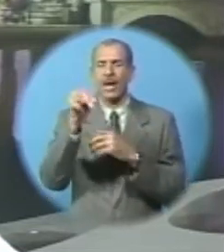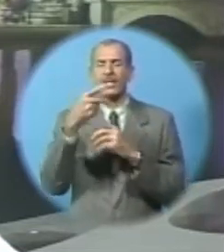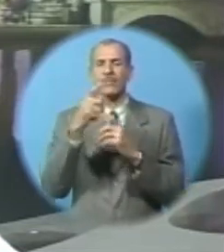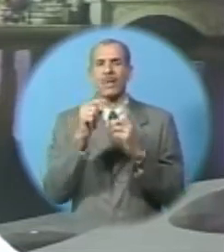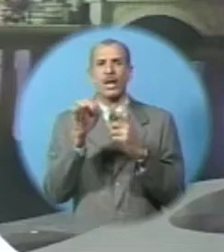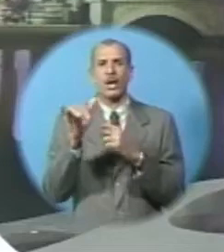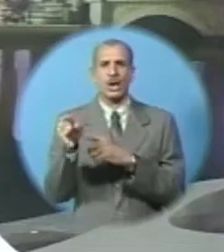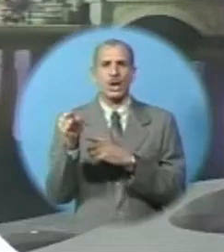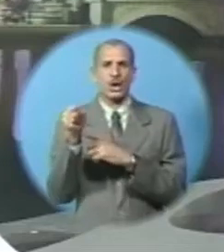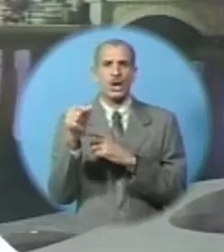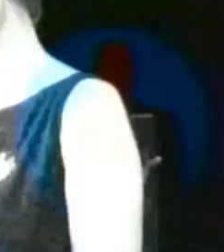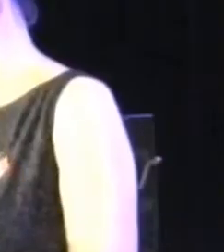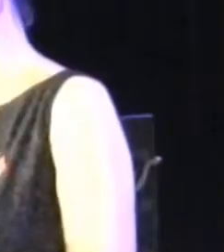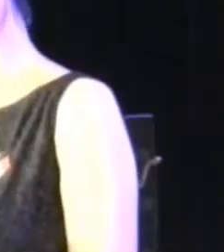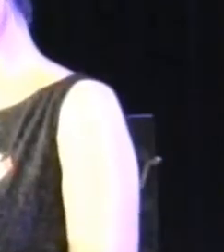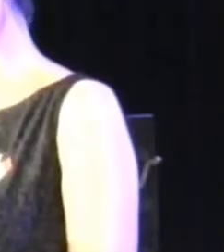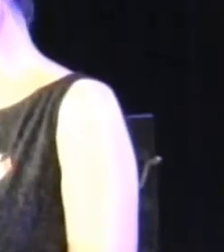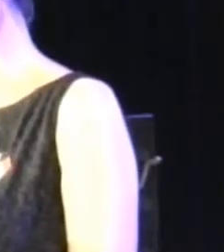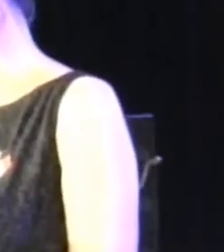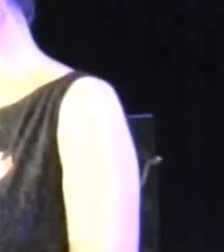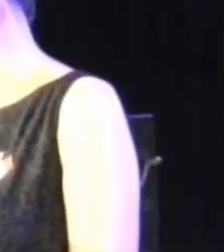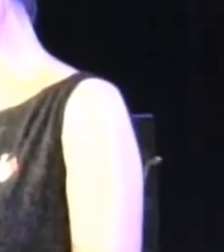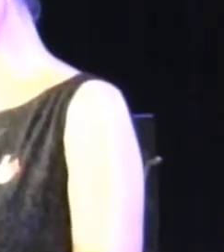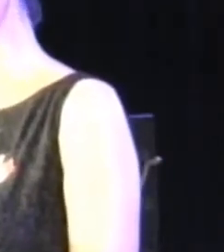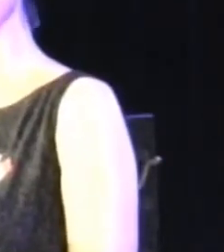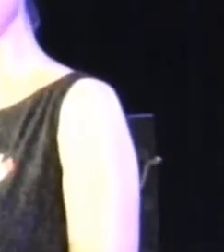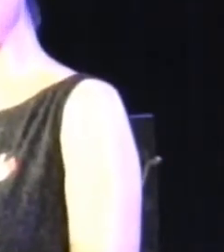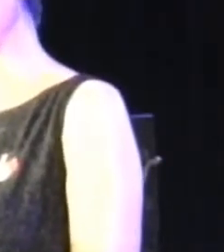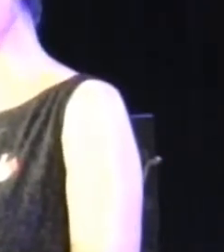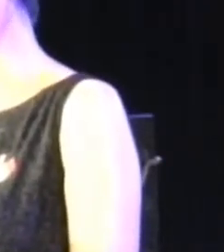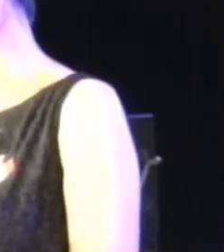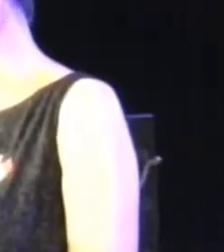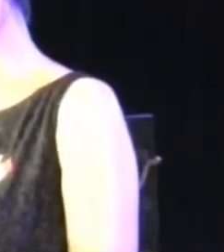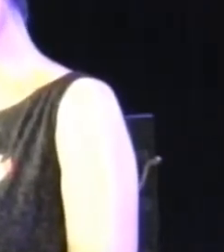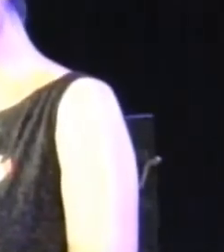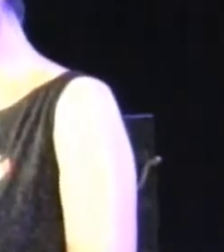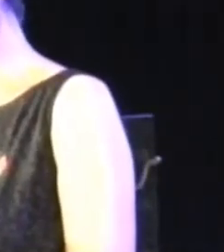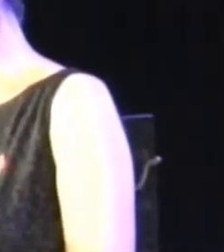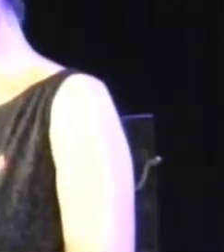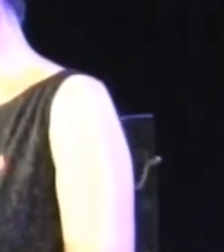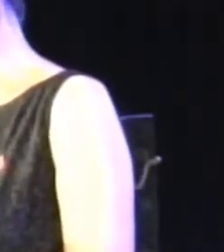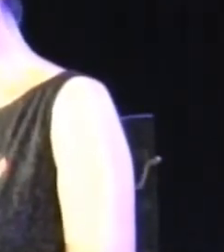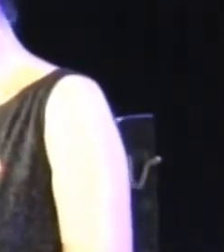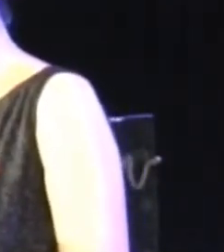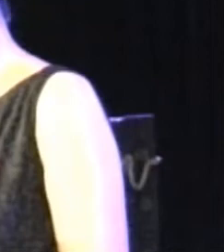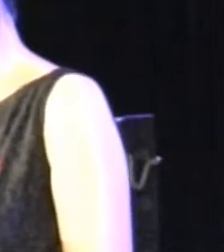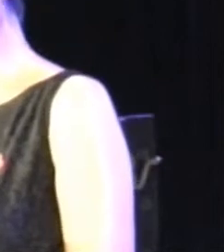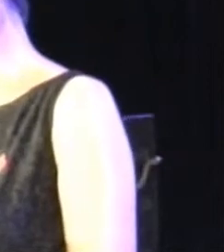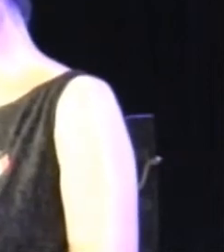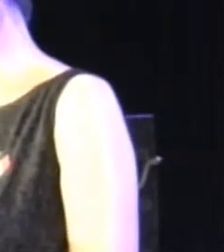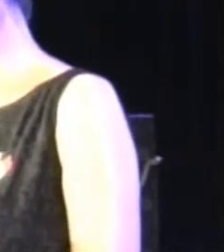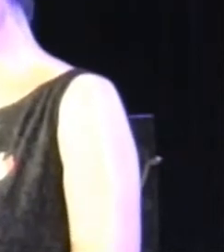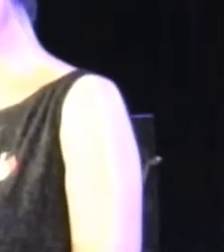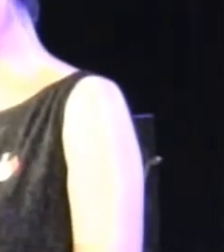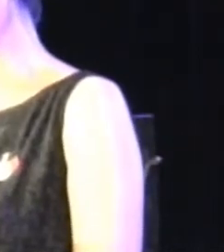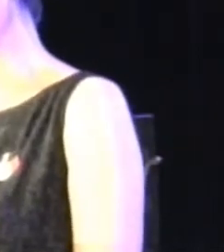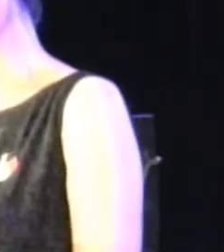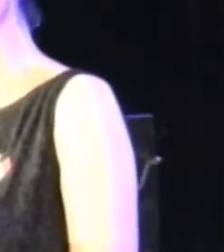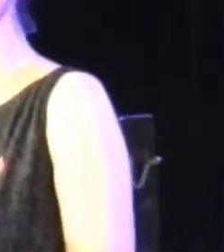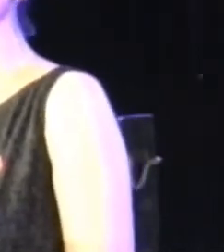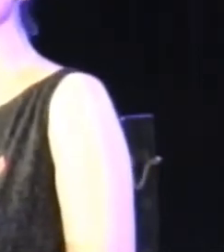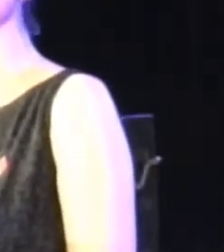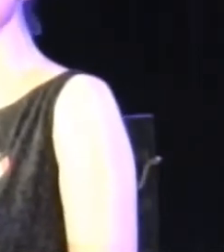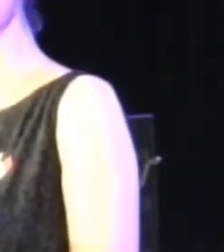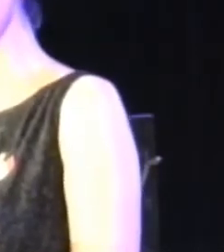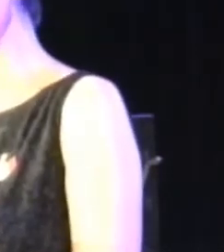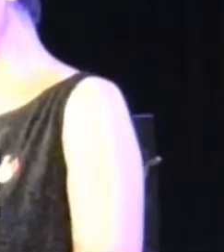country. To support local agricultural infrastructure projects and extend our bilateral collaboration